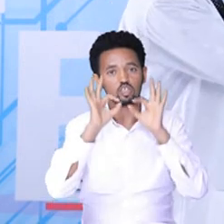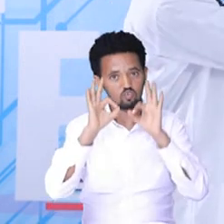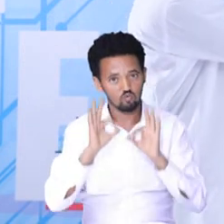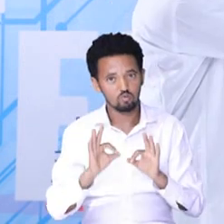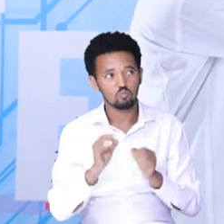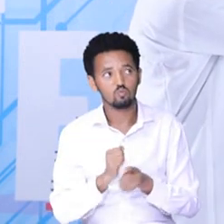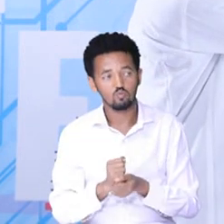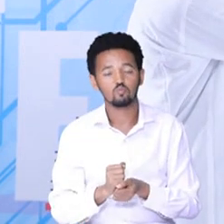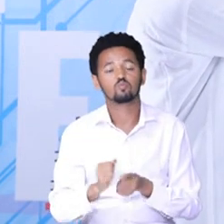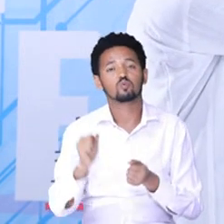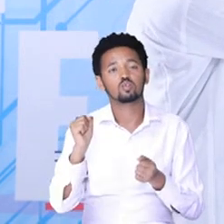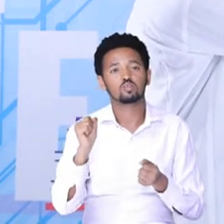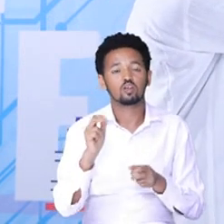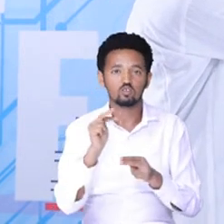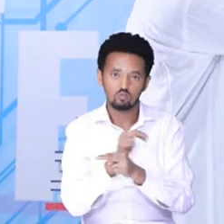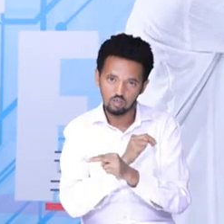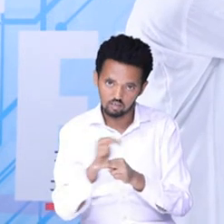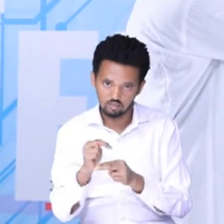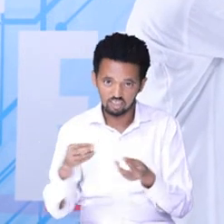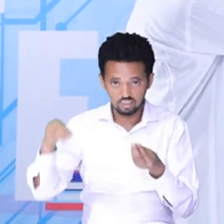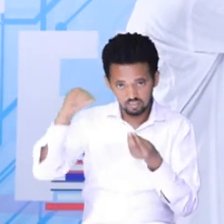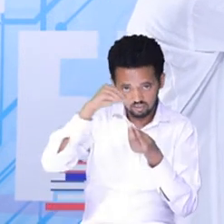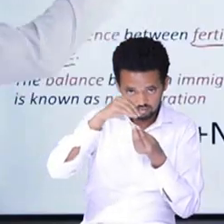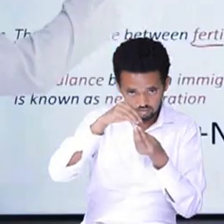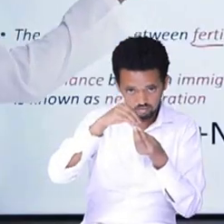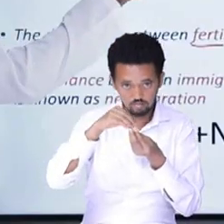In formula, natural increase